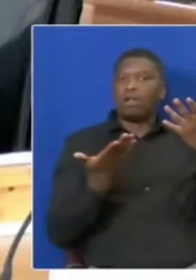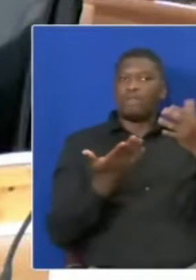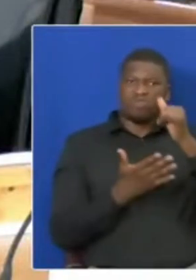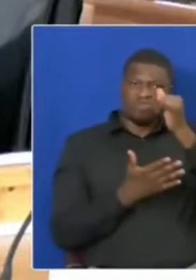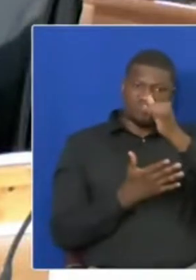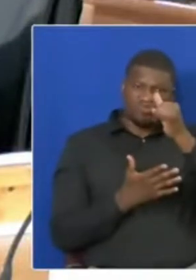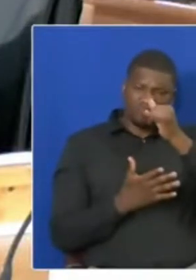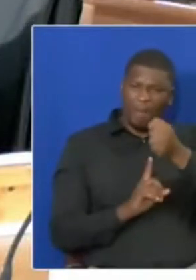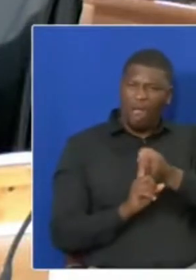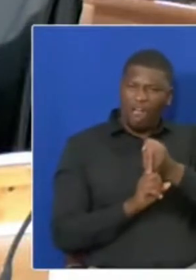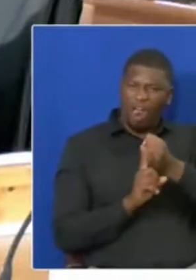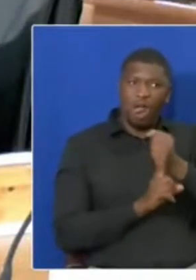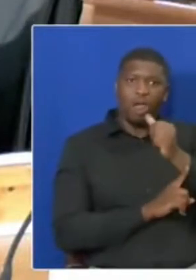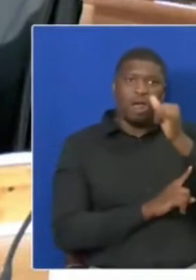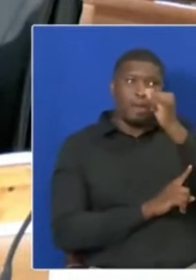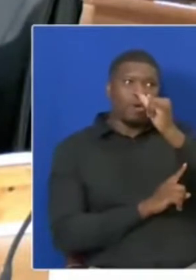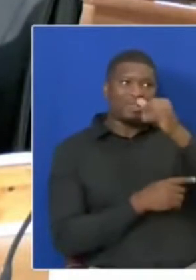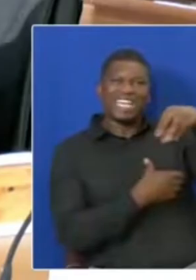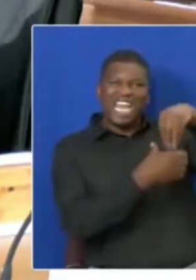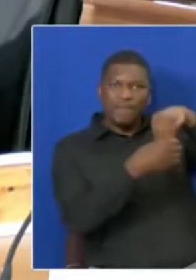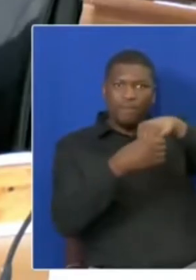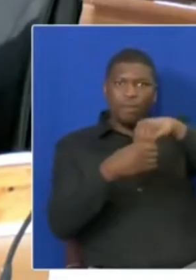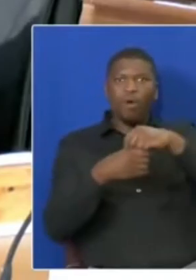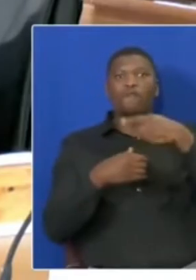in Global Drug Trafficking.